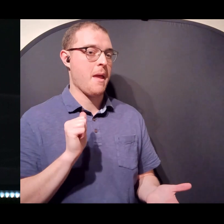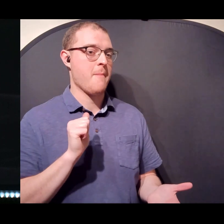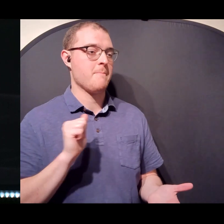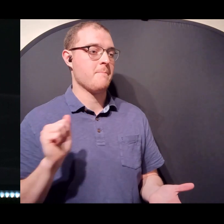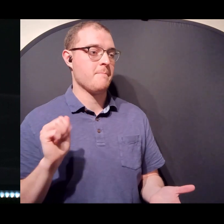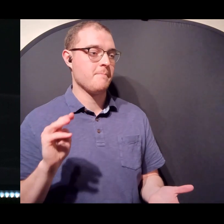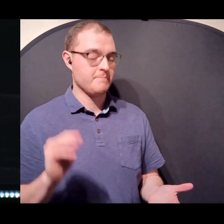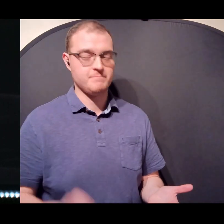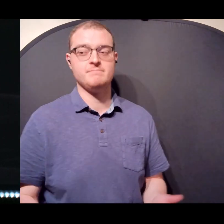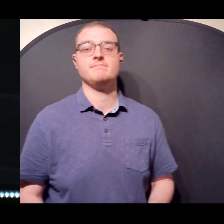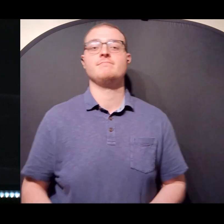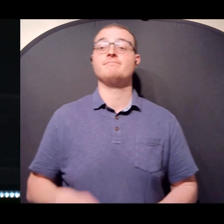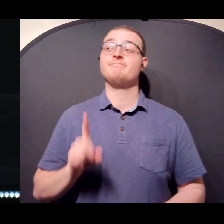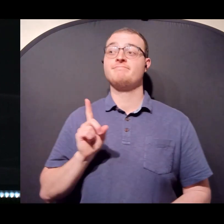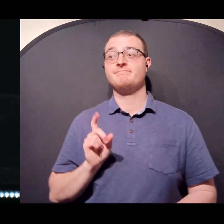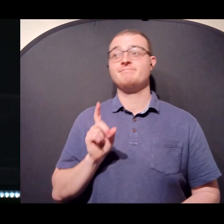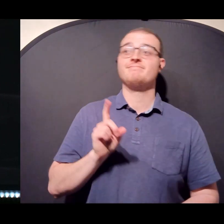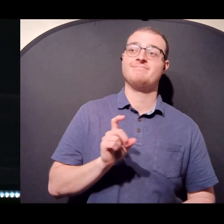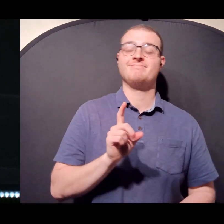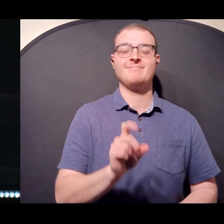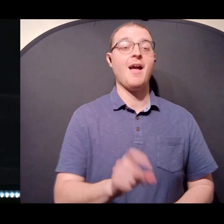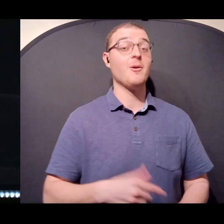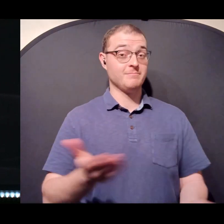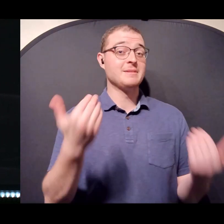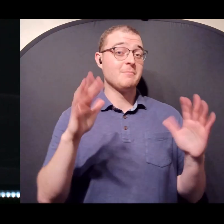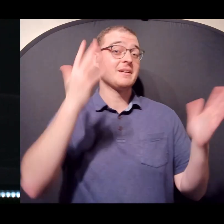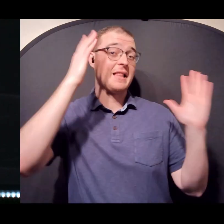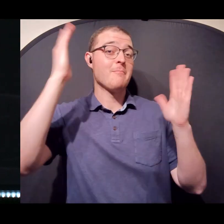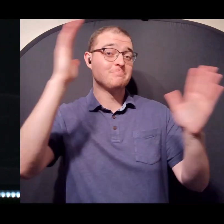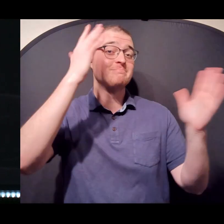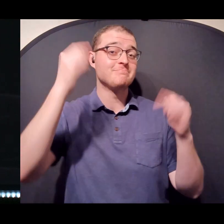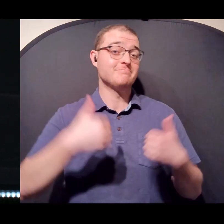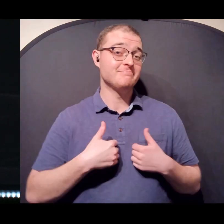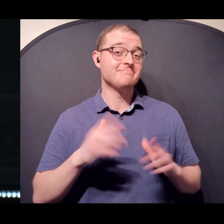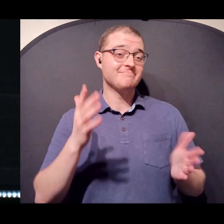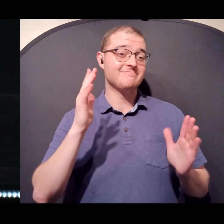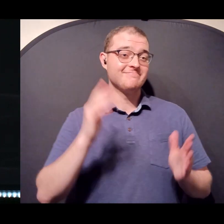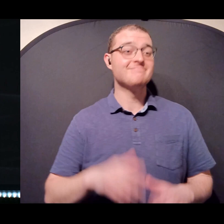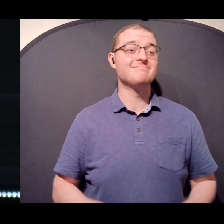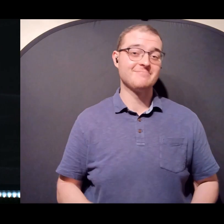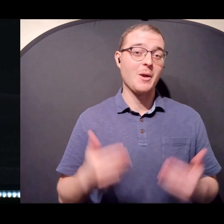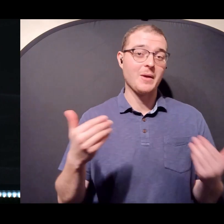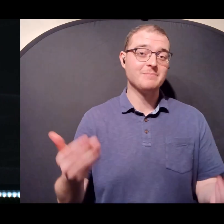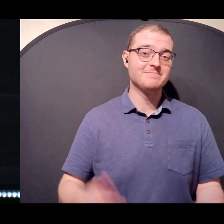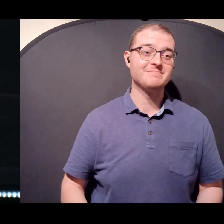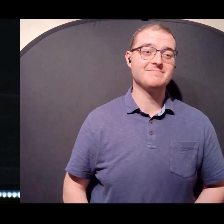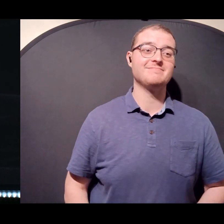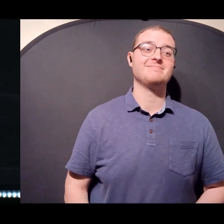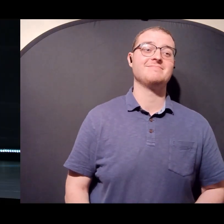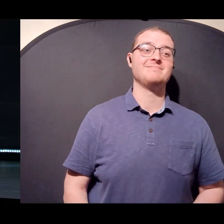ma'am. And she came in. Go ahead, clap your hands.